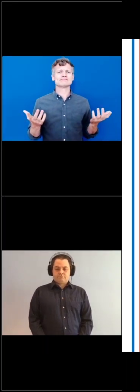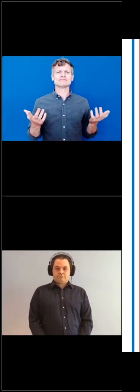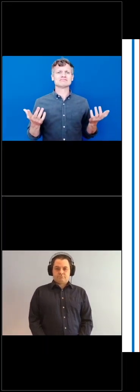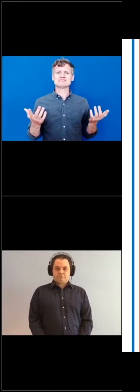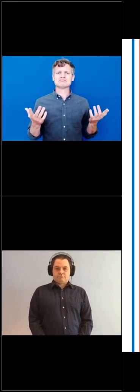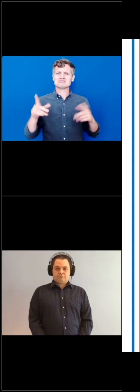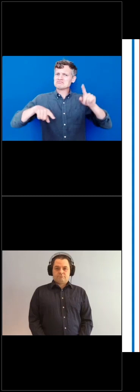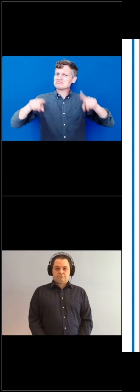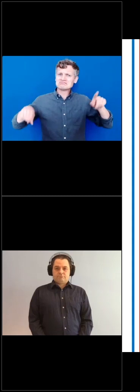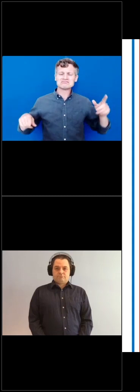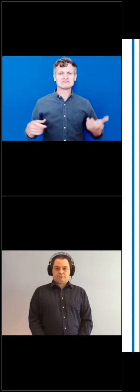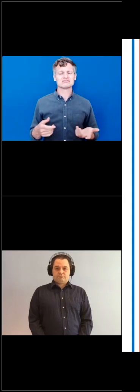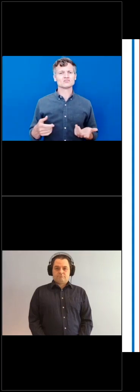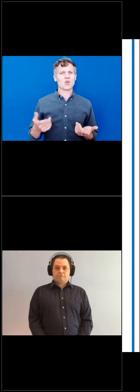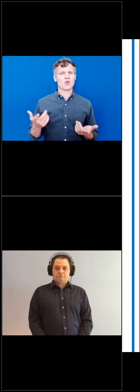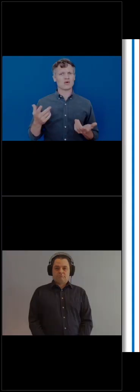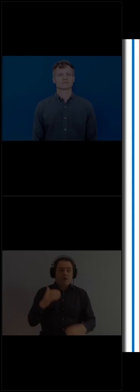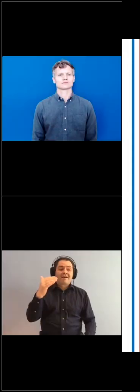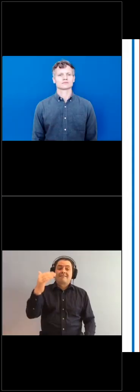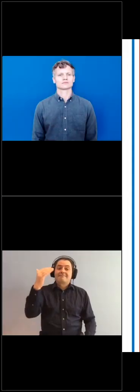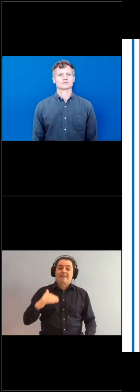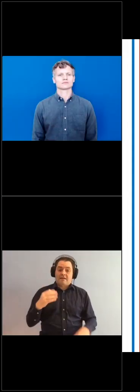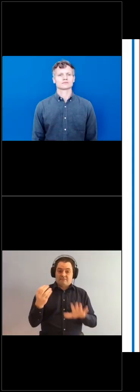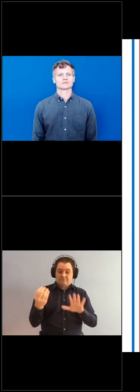So next slide.